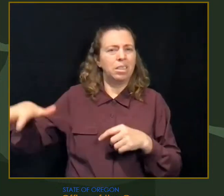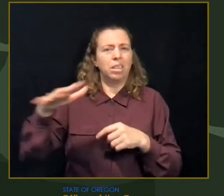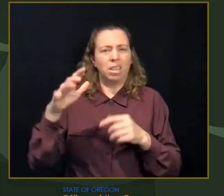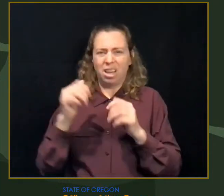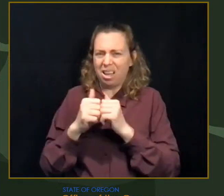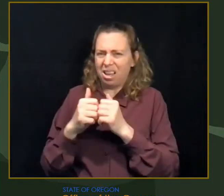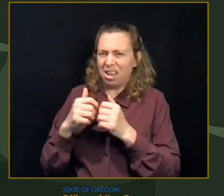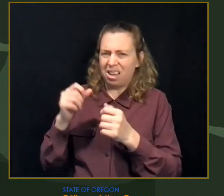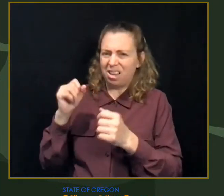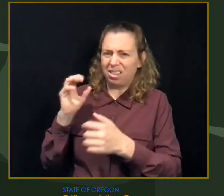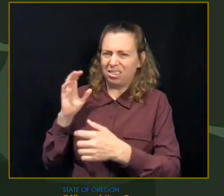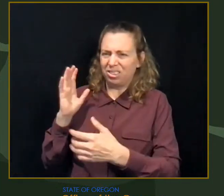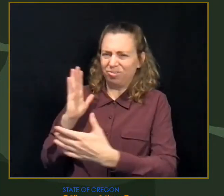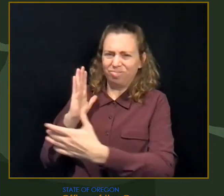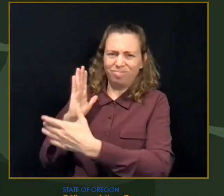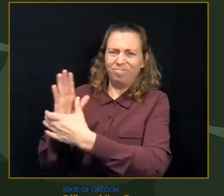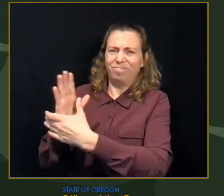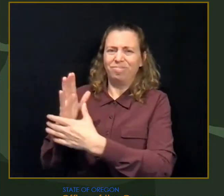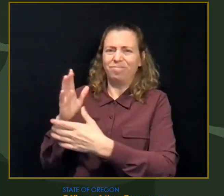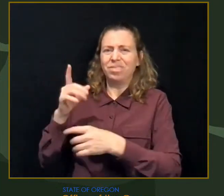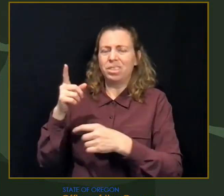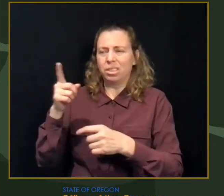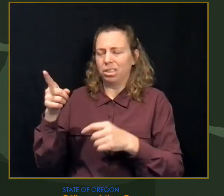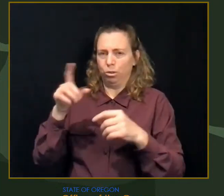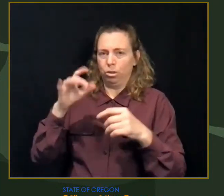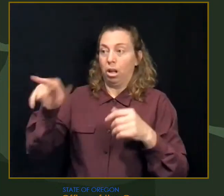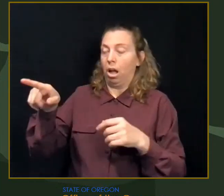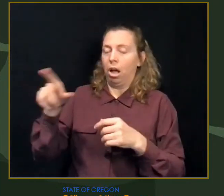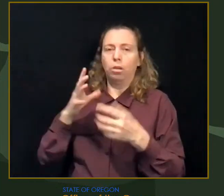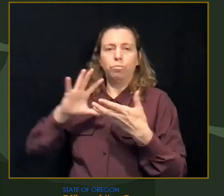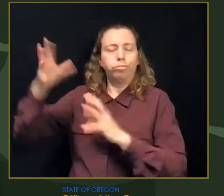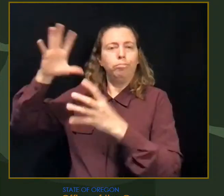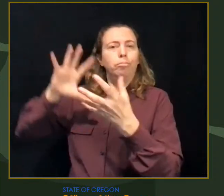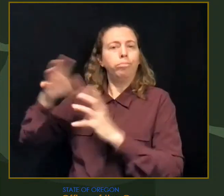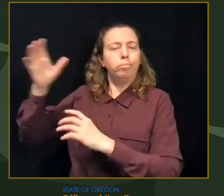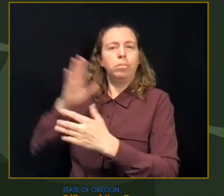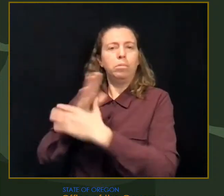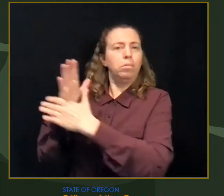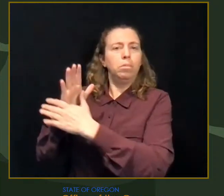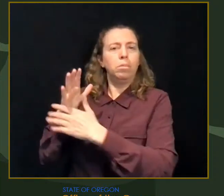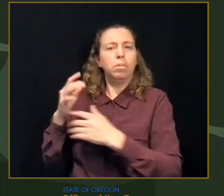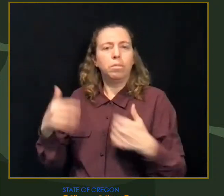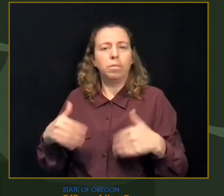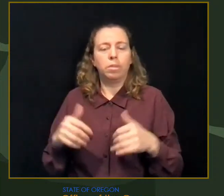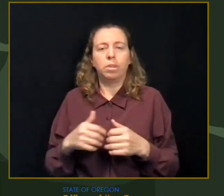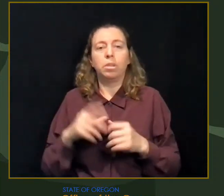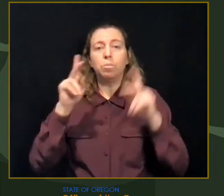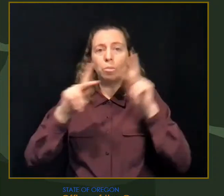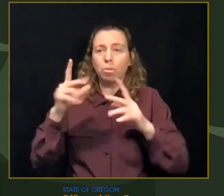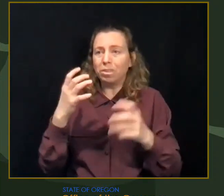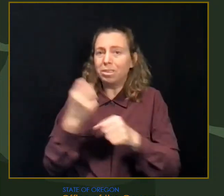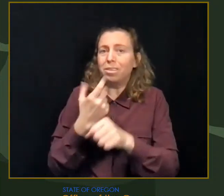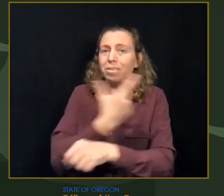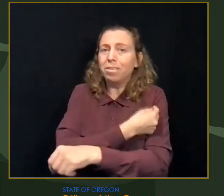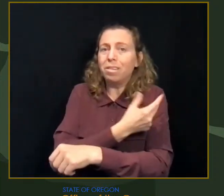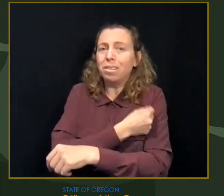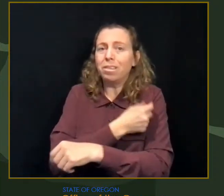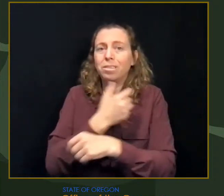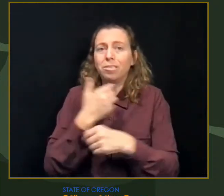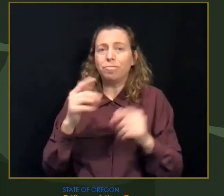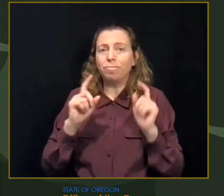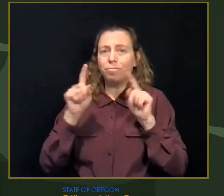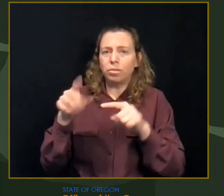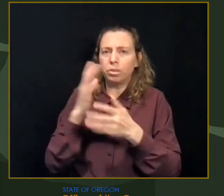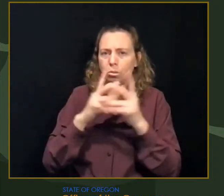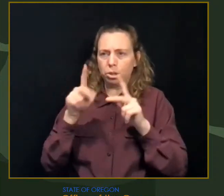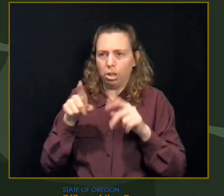do on those who are unfortunately out there who want to not just be hesitant about themselves getting it, but don't want